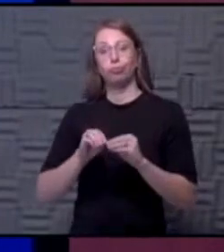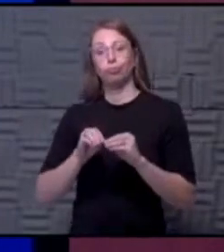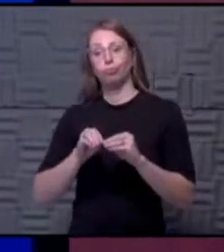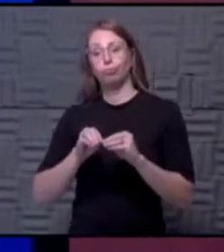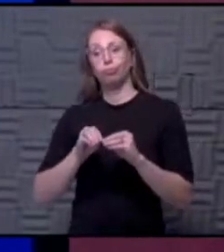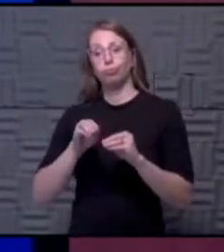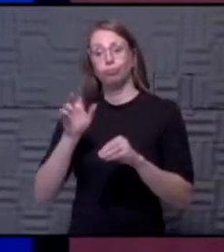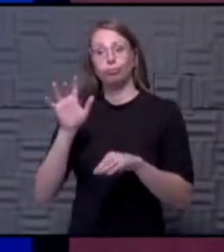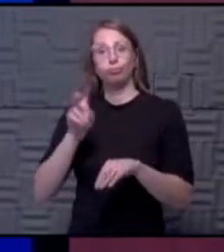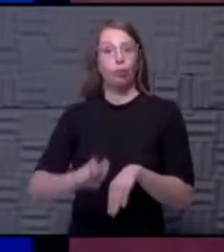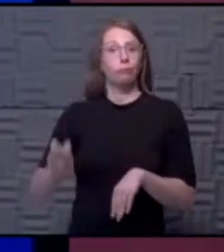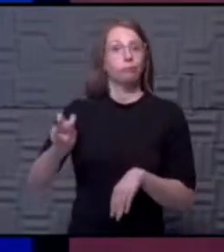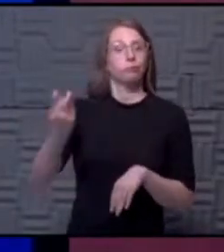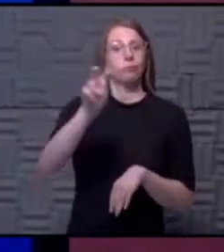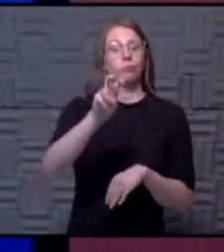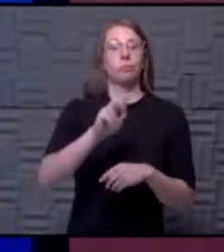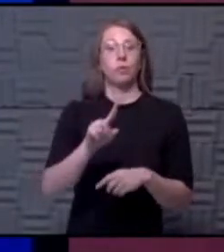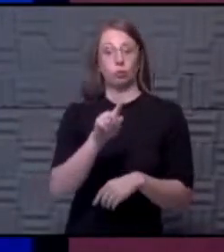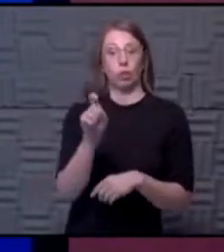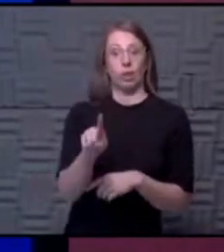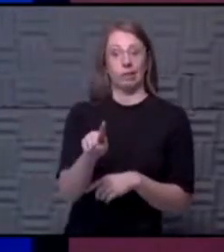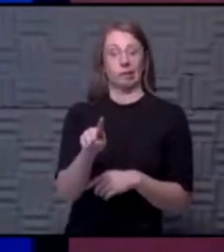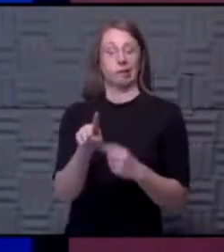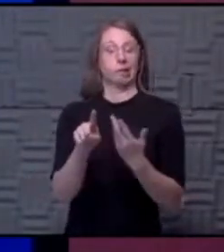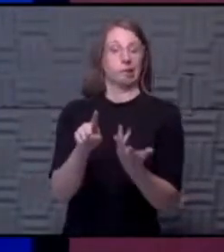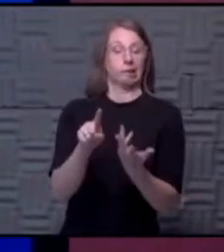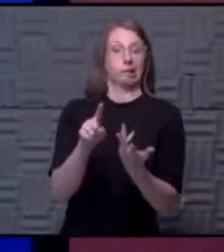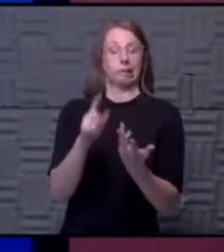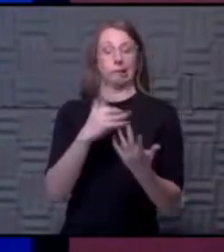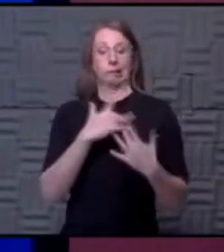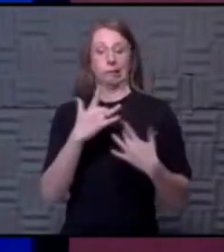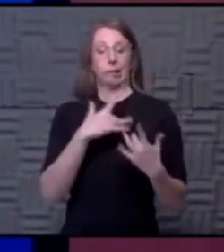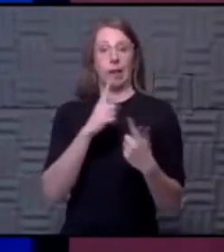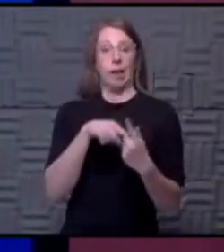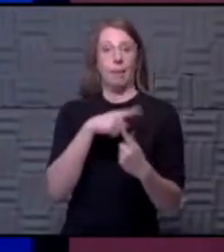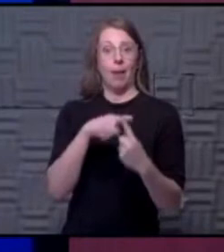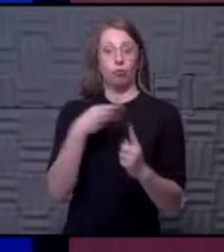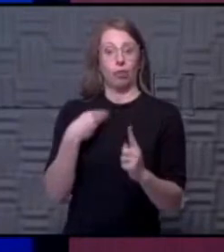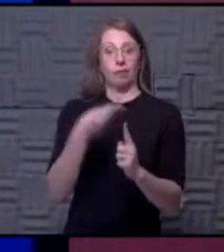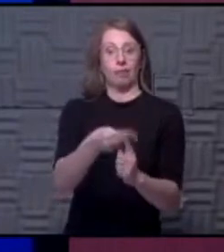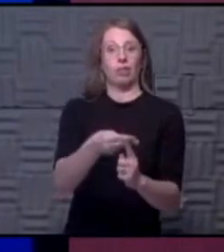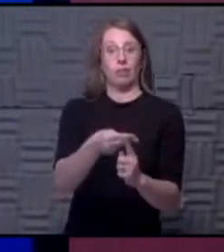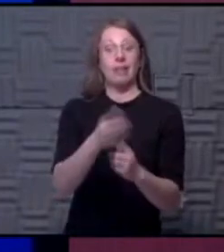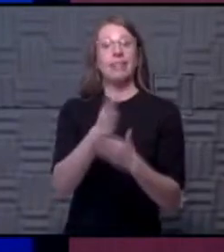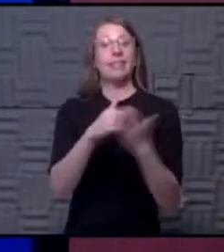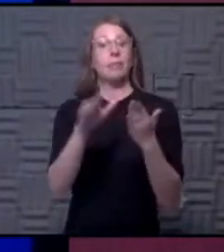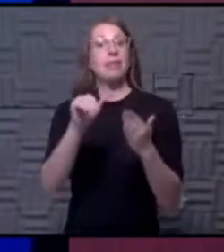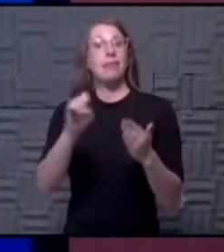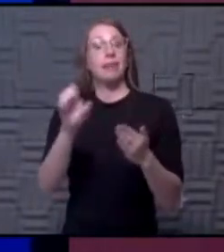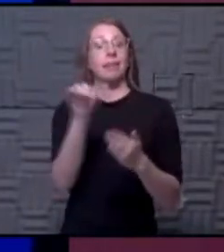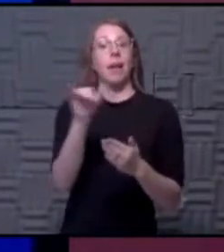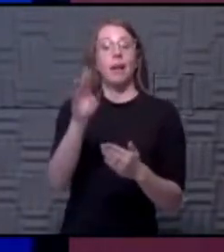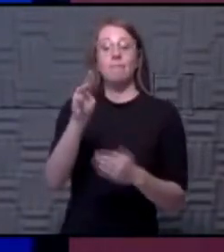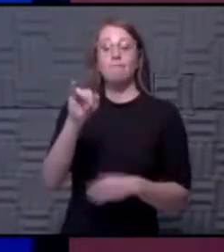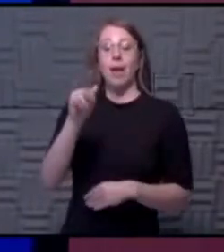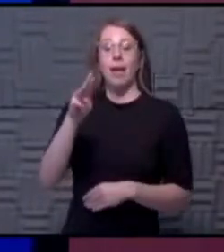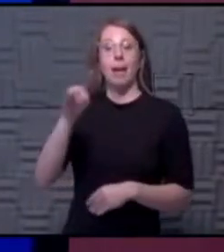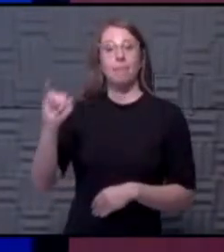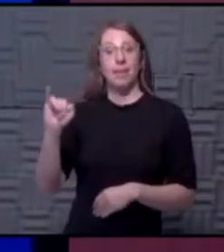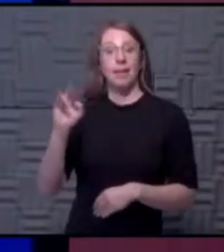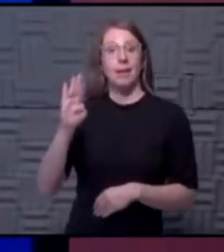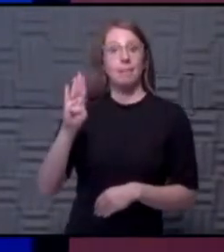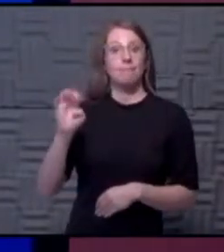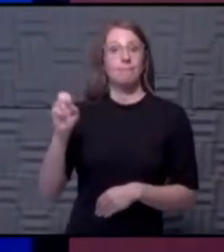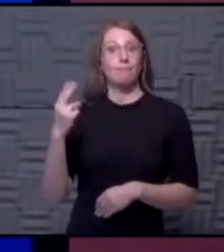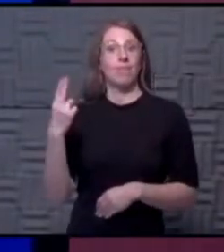Where the questions have been concerning about transmission, and in some cases like Miami Beach, where the mayor declared a